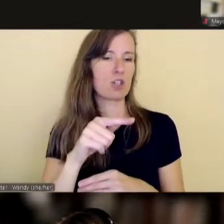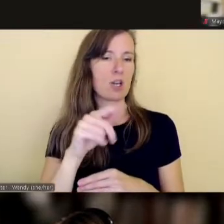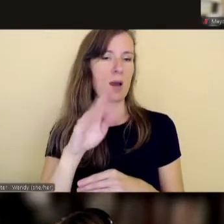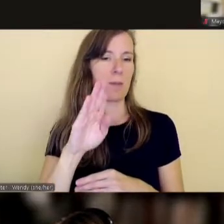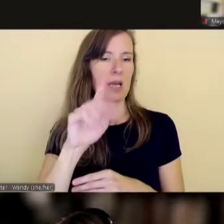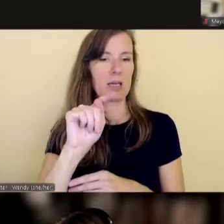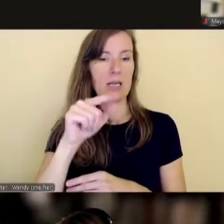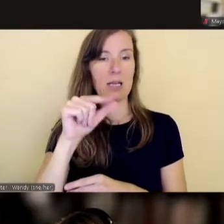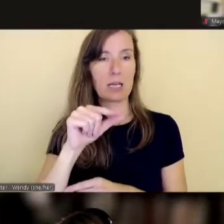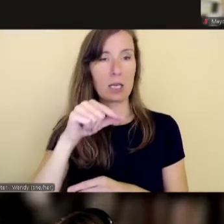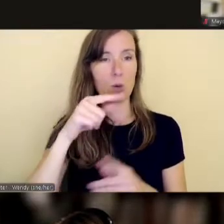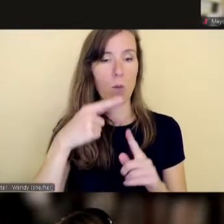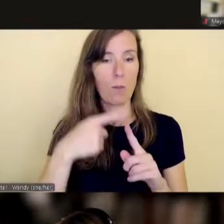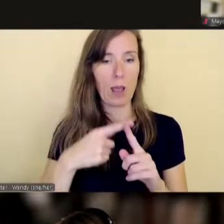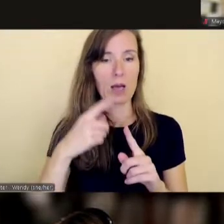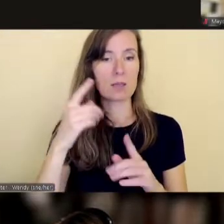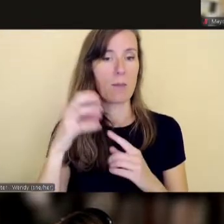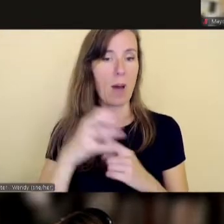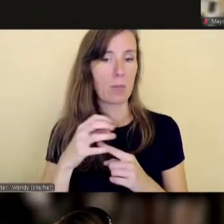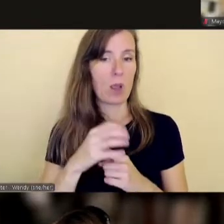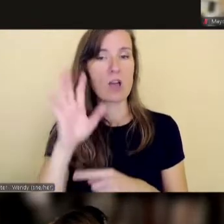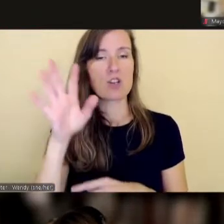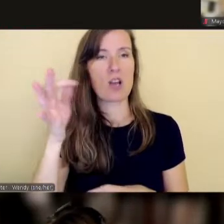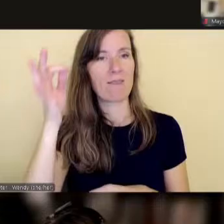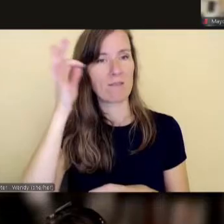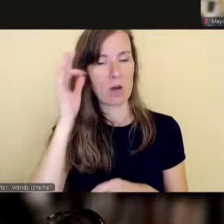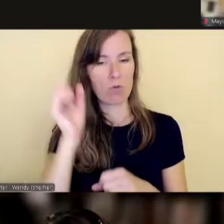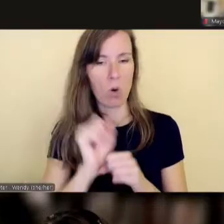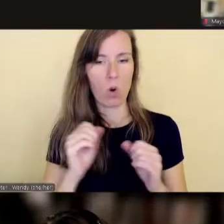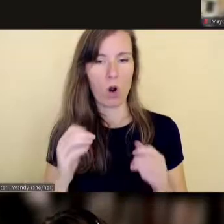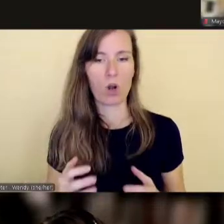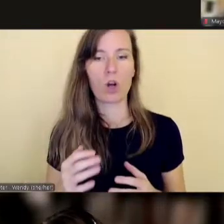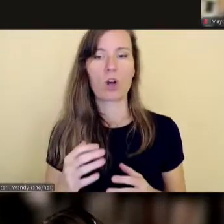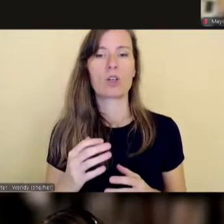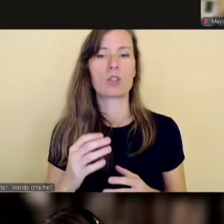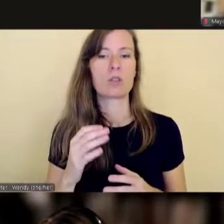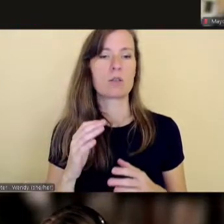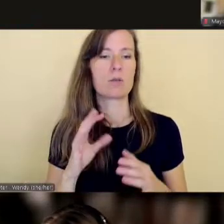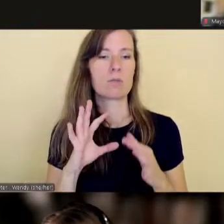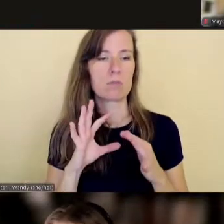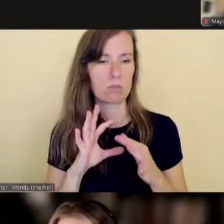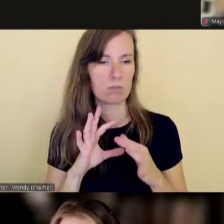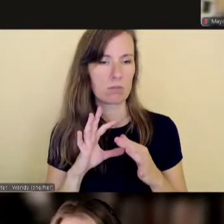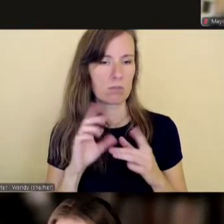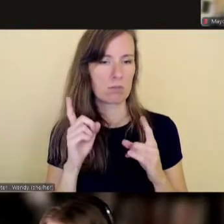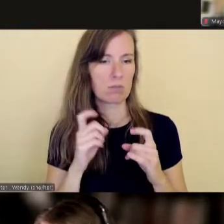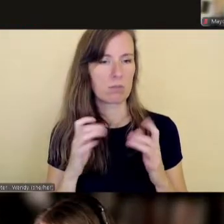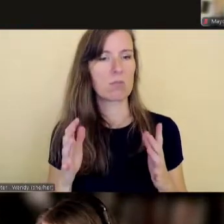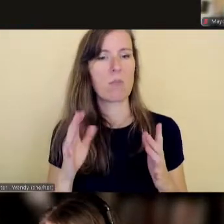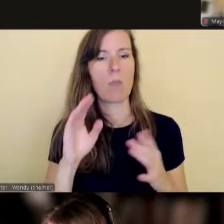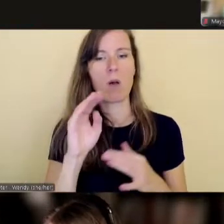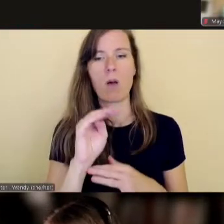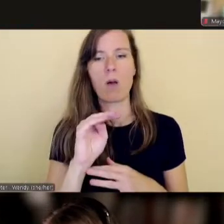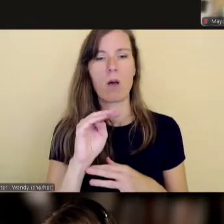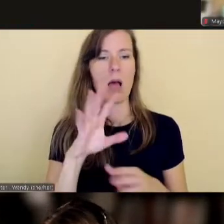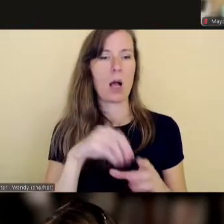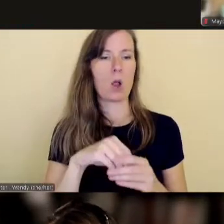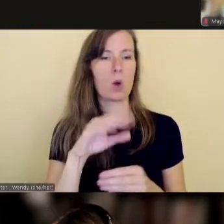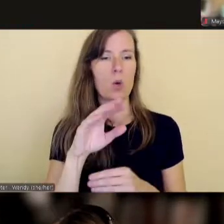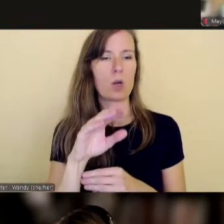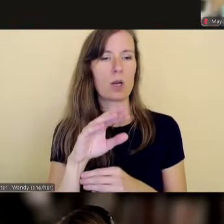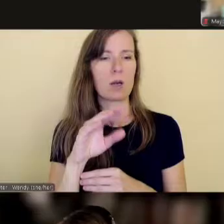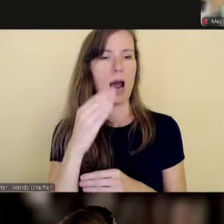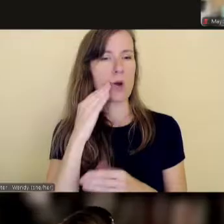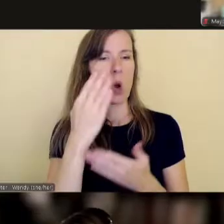address concerns together. And again, I know some of this is already happening, but this seems like such a valuable role that the town could play in sort of a coordinating